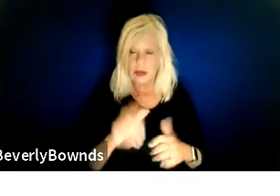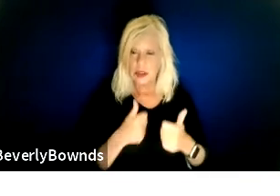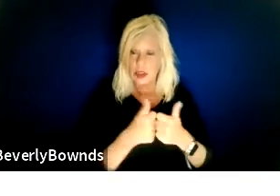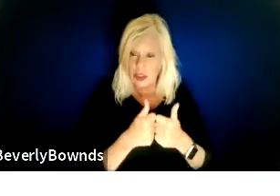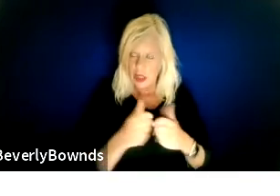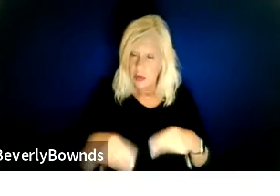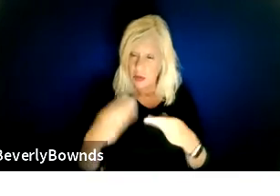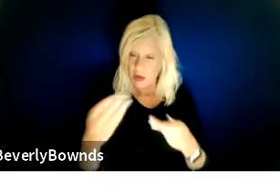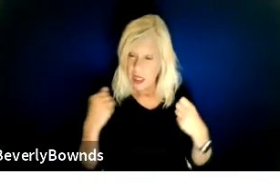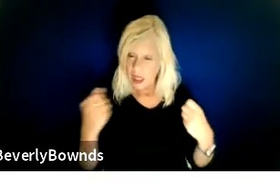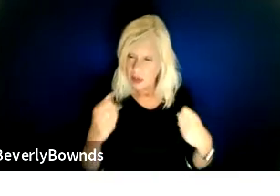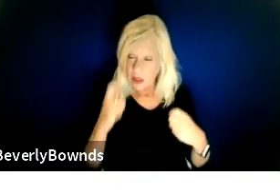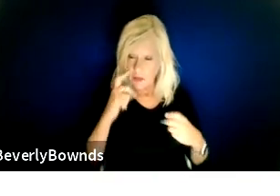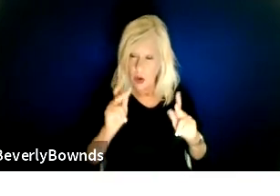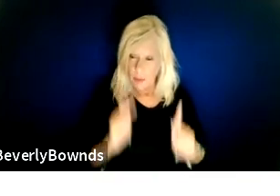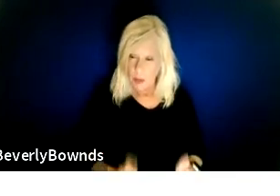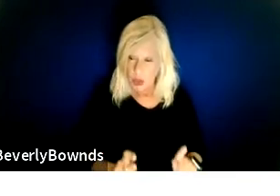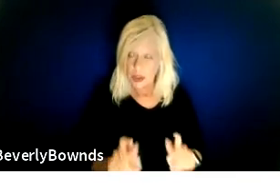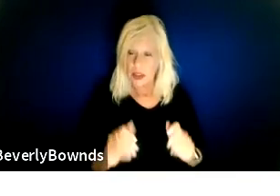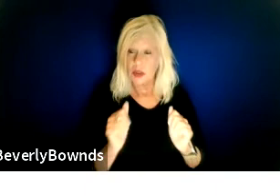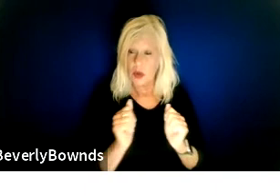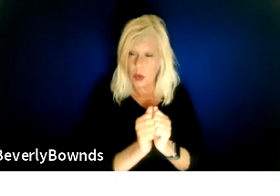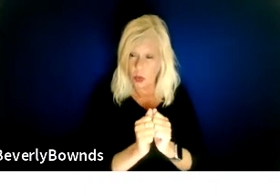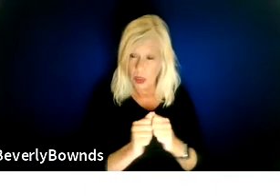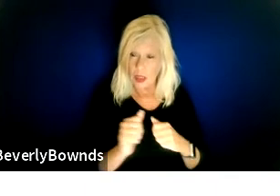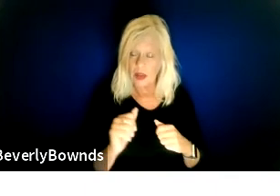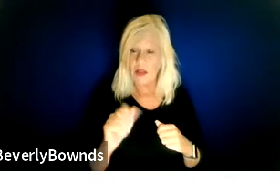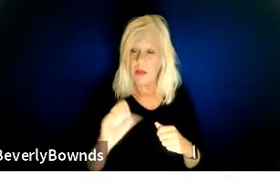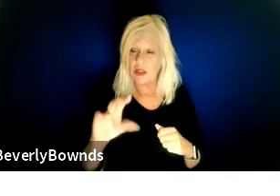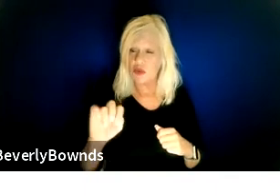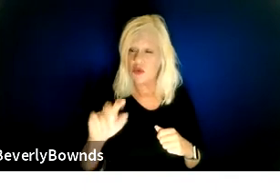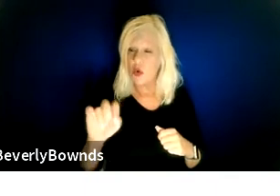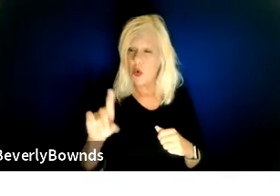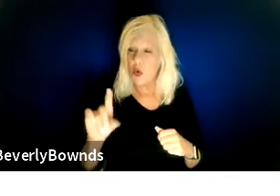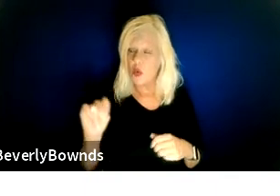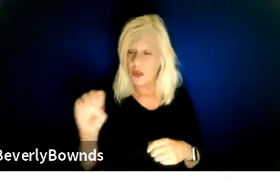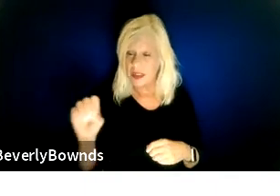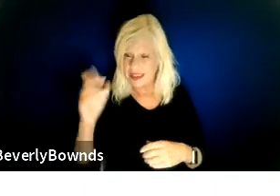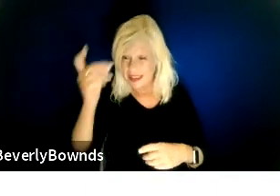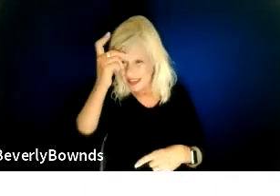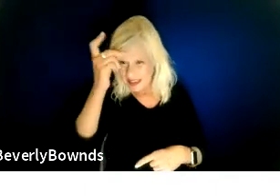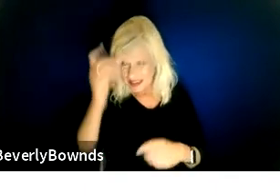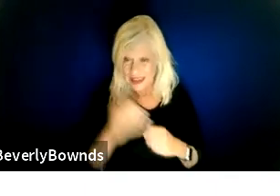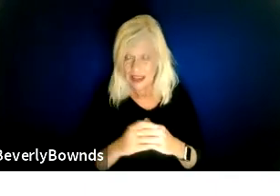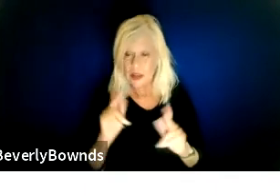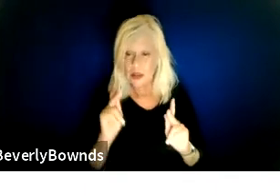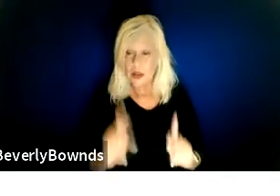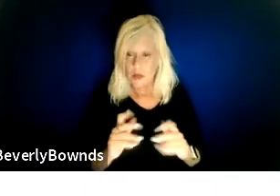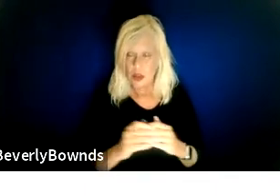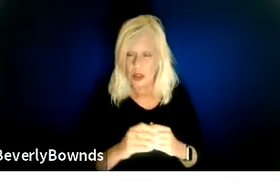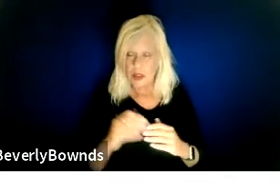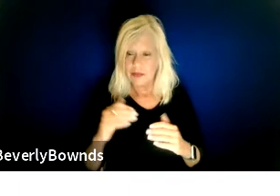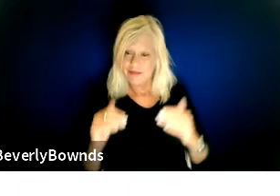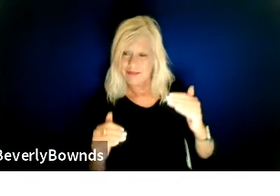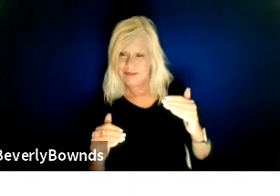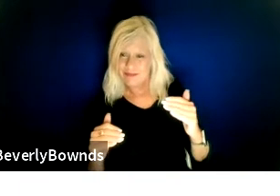providing exercise to an individual post-stroke, as most of you are aware, is that individuals often have an asymmetric